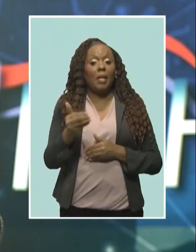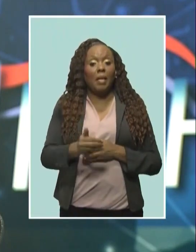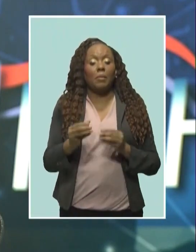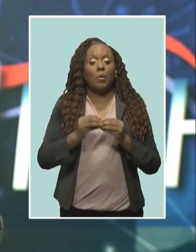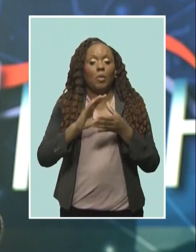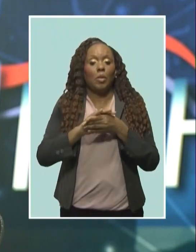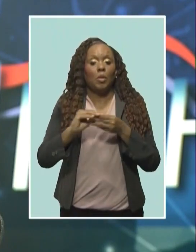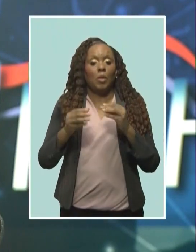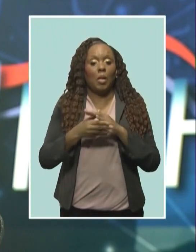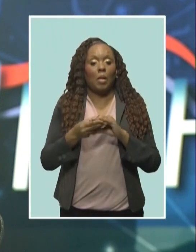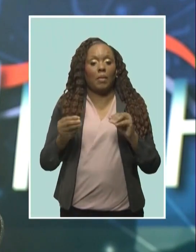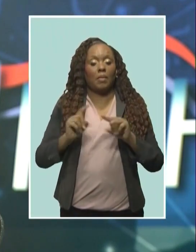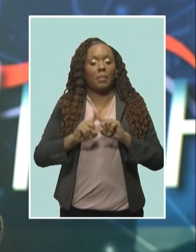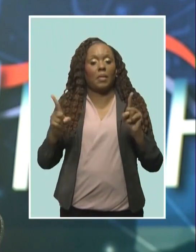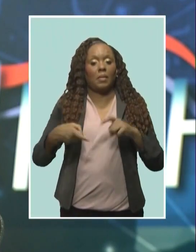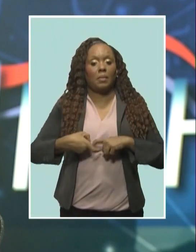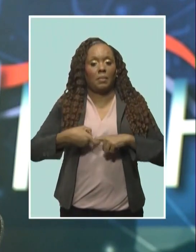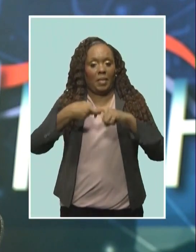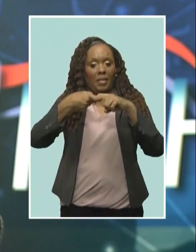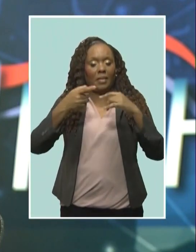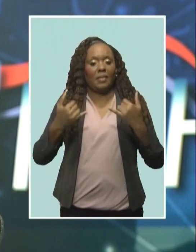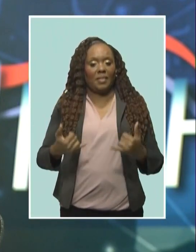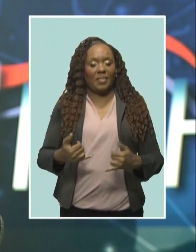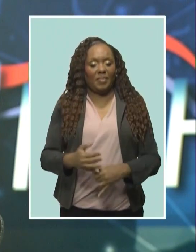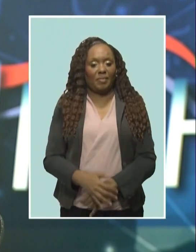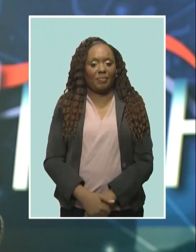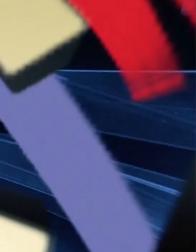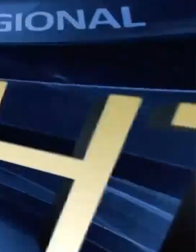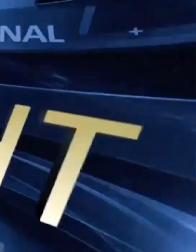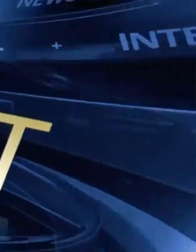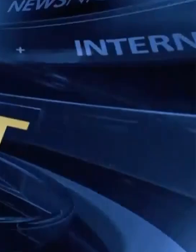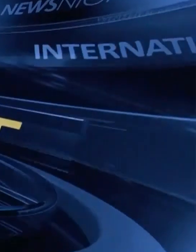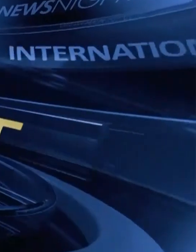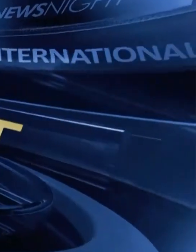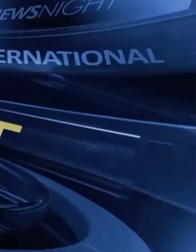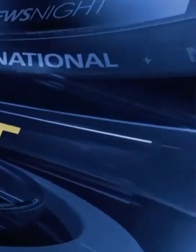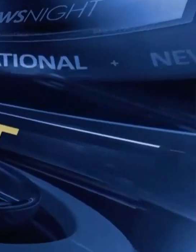up, police probe the death of a woman in St. Philip.